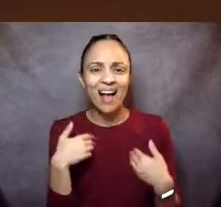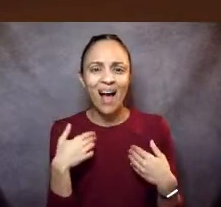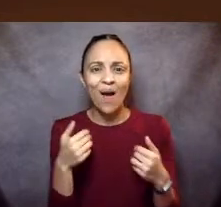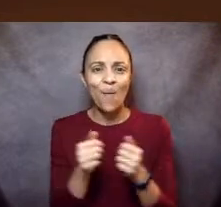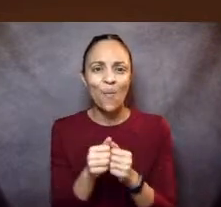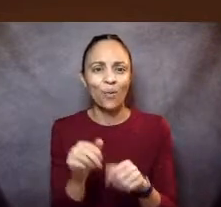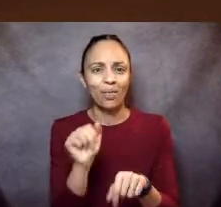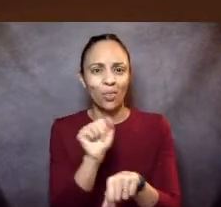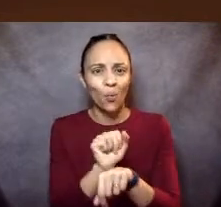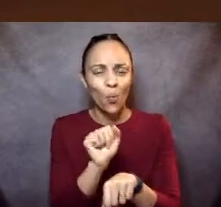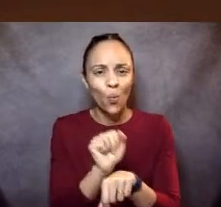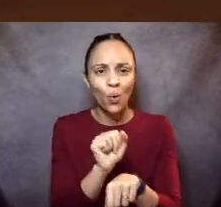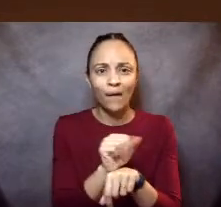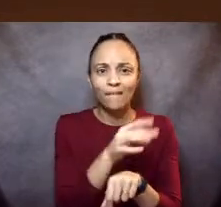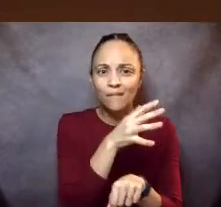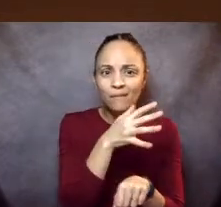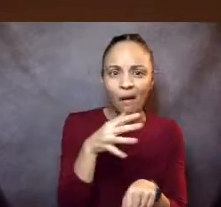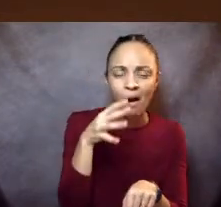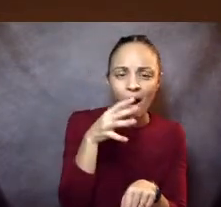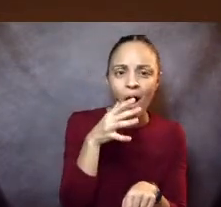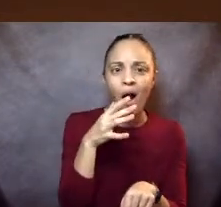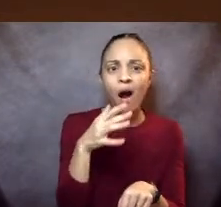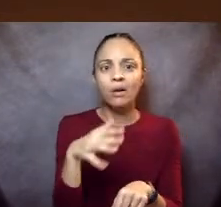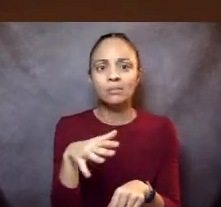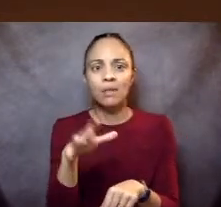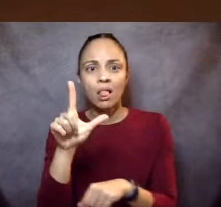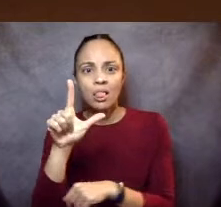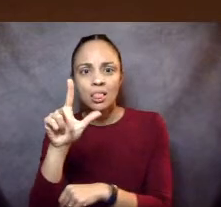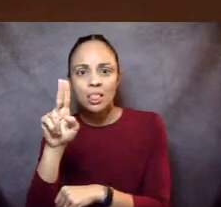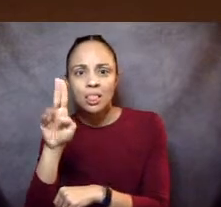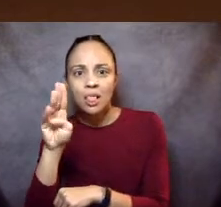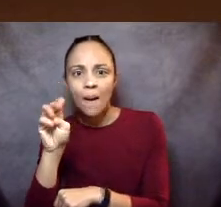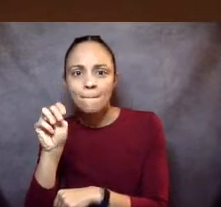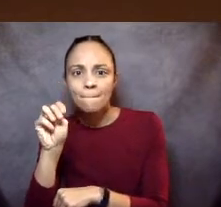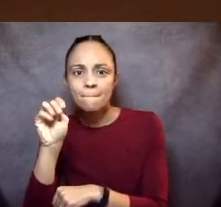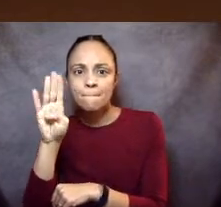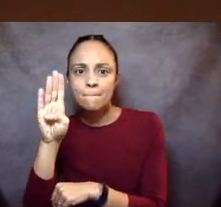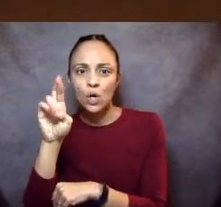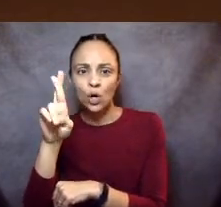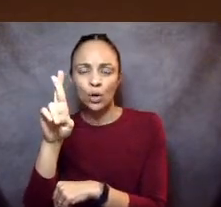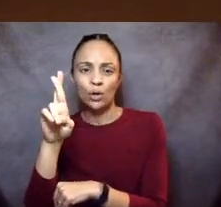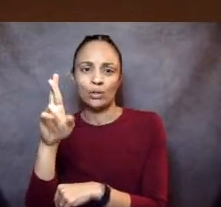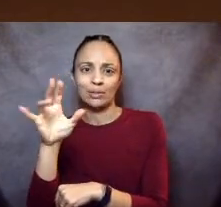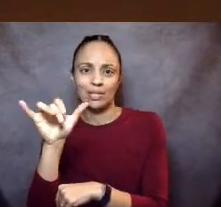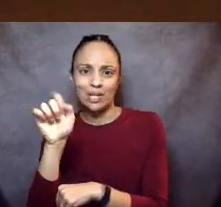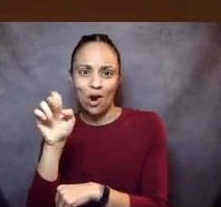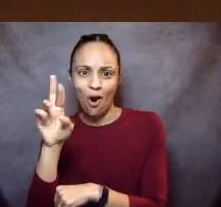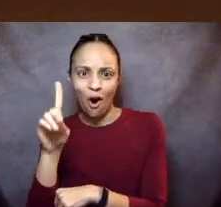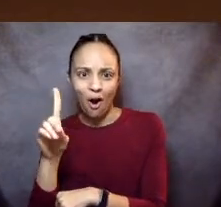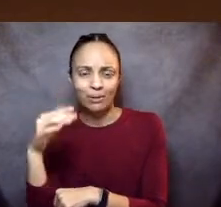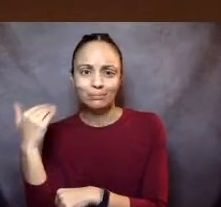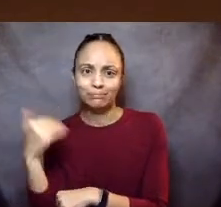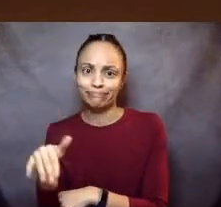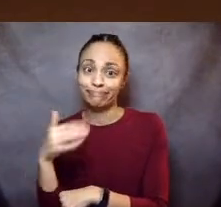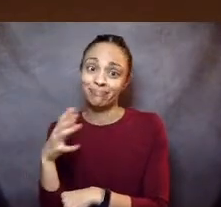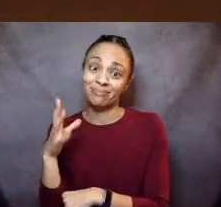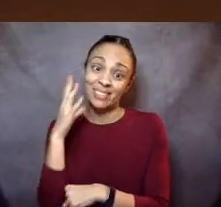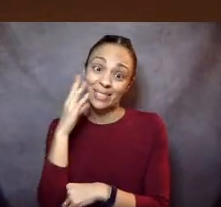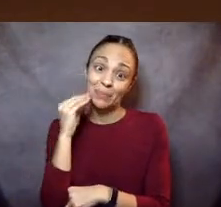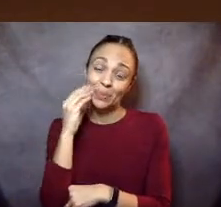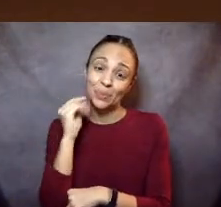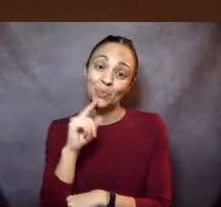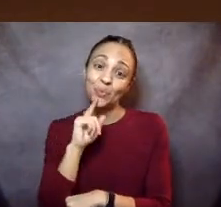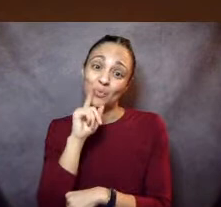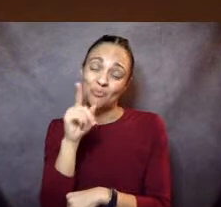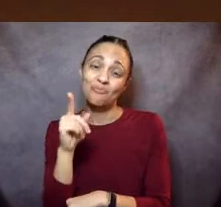that my family did. I had one uncle who went to college and who became a high school history